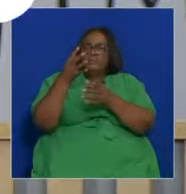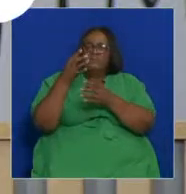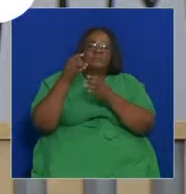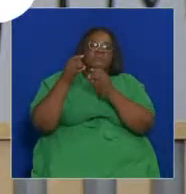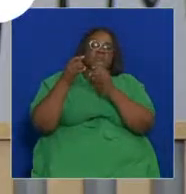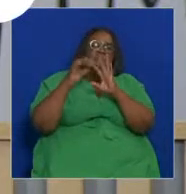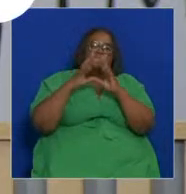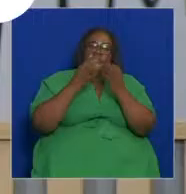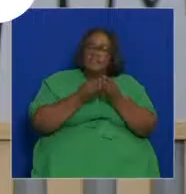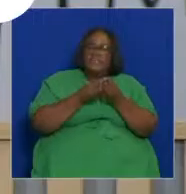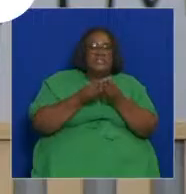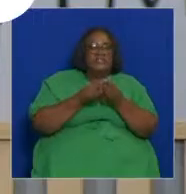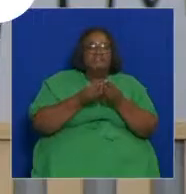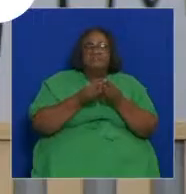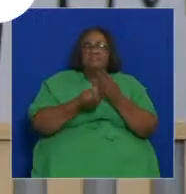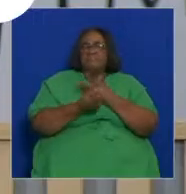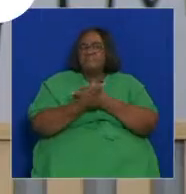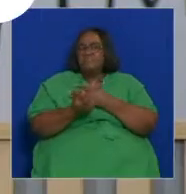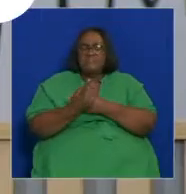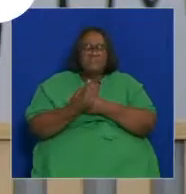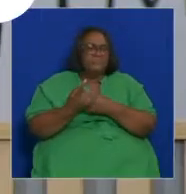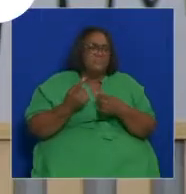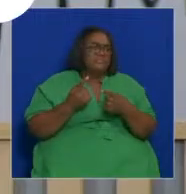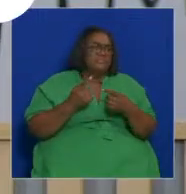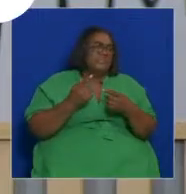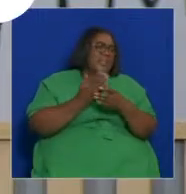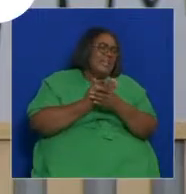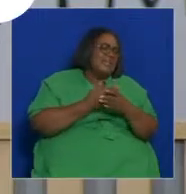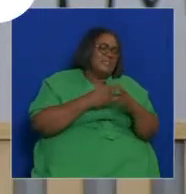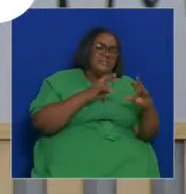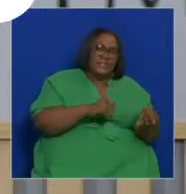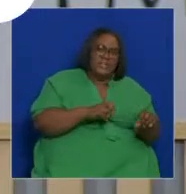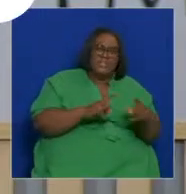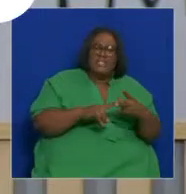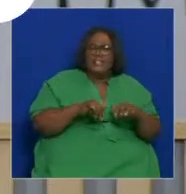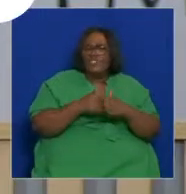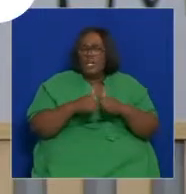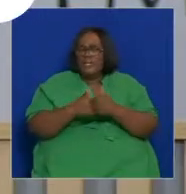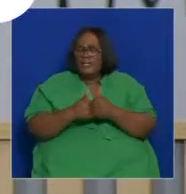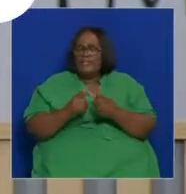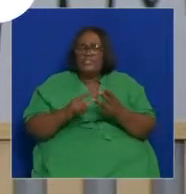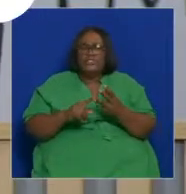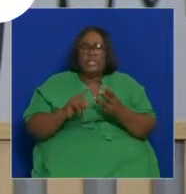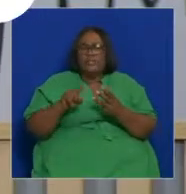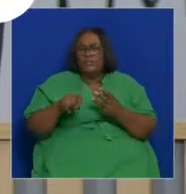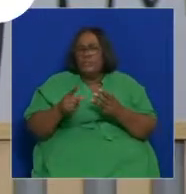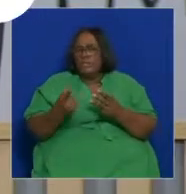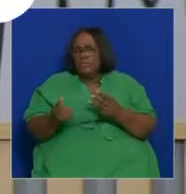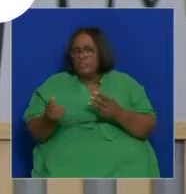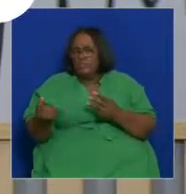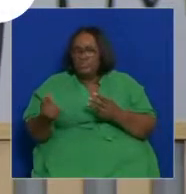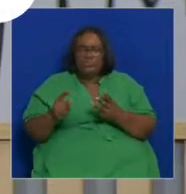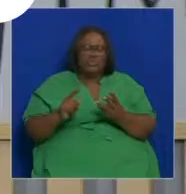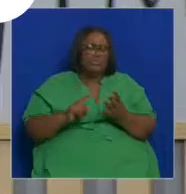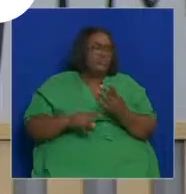Where matters are under investigation, what are the challenges, what needs to be done.